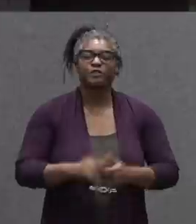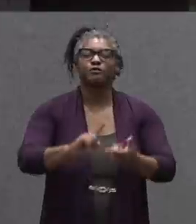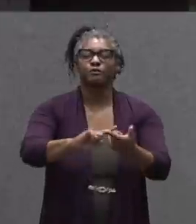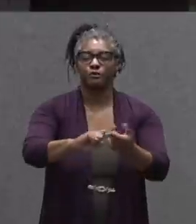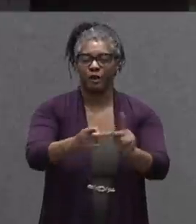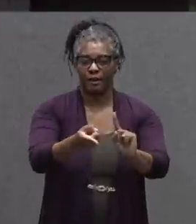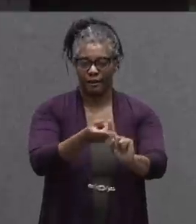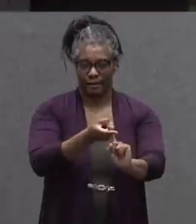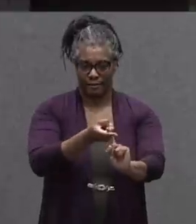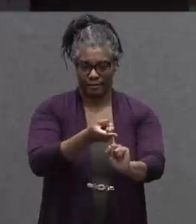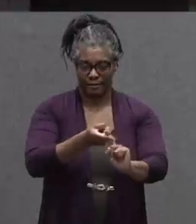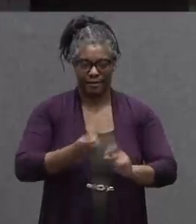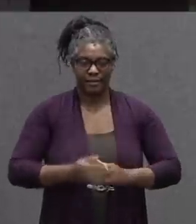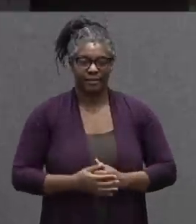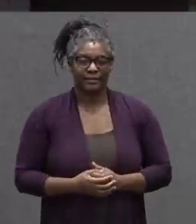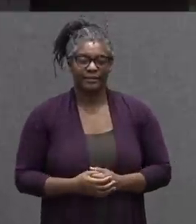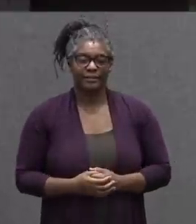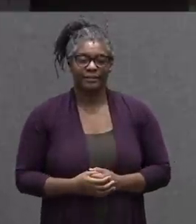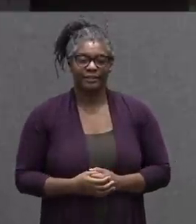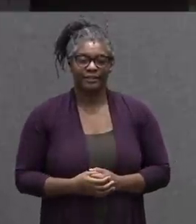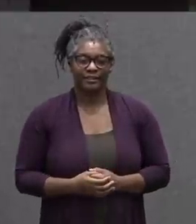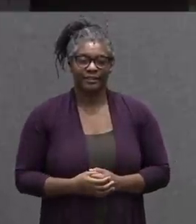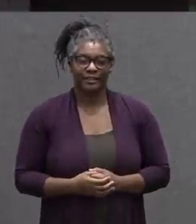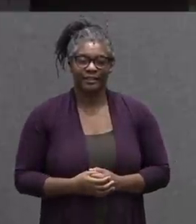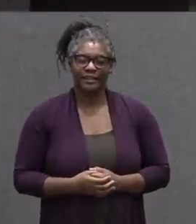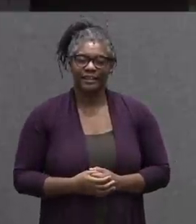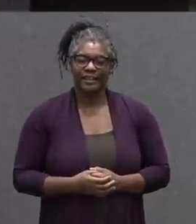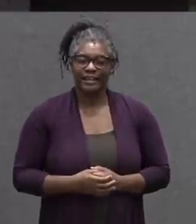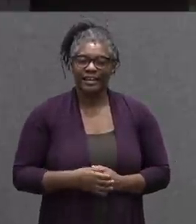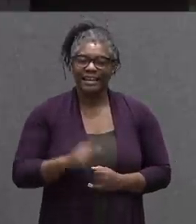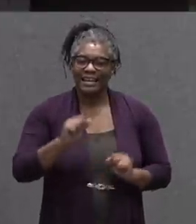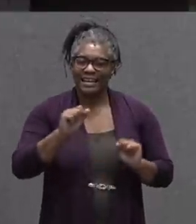Friend. Can you think of a sentence using the word friend?